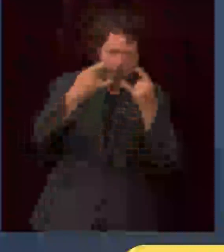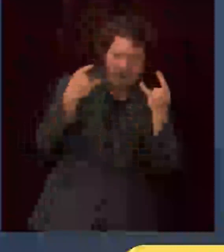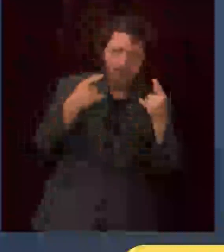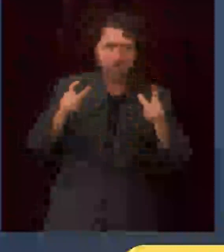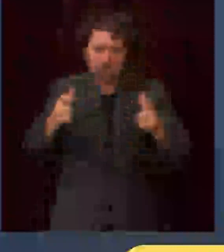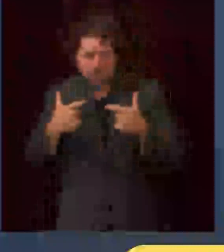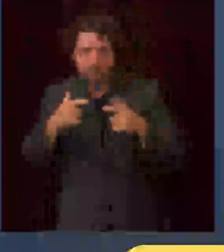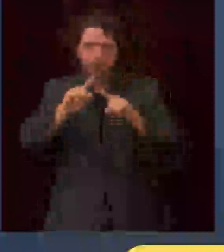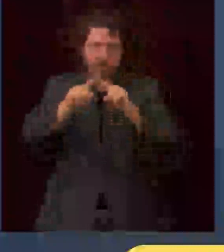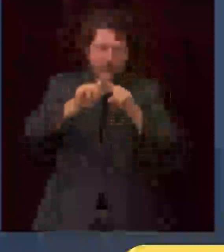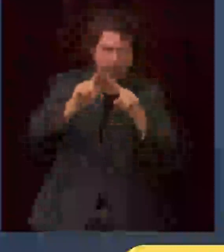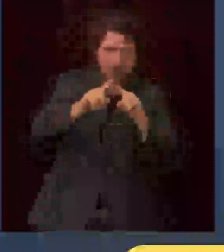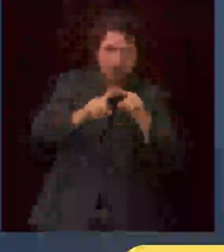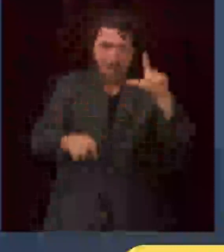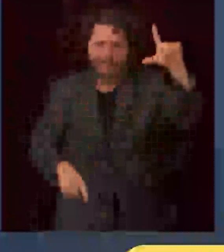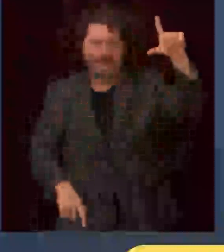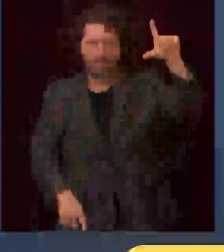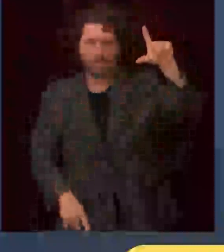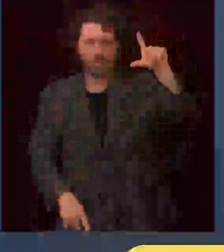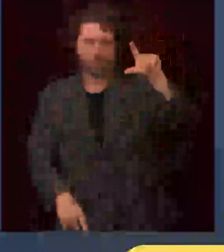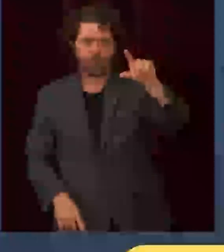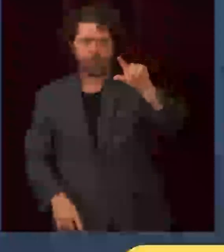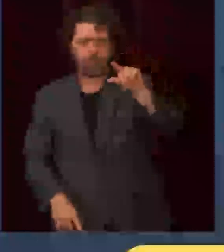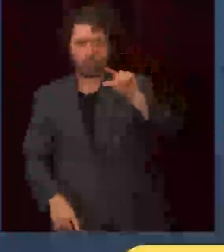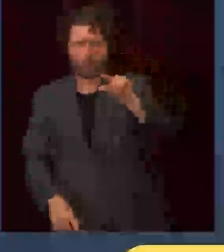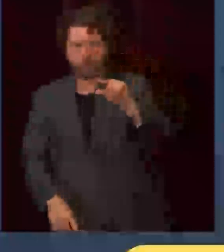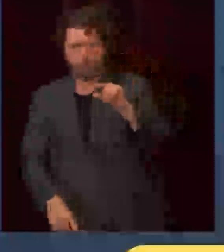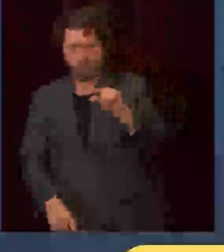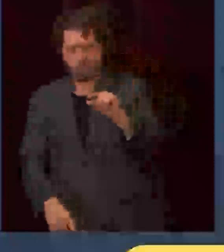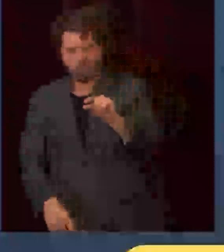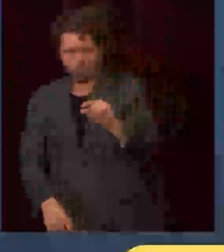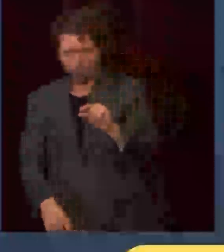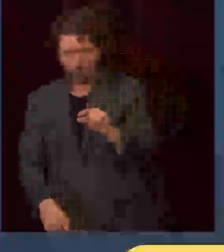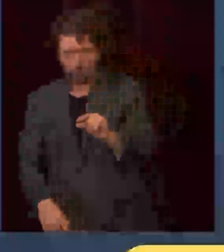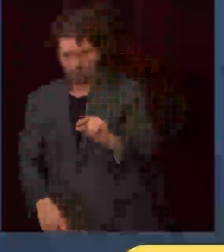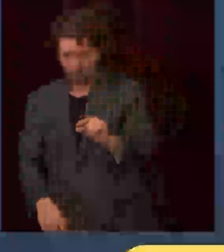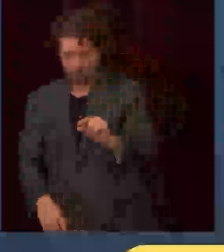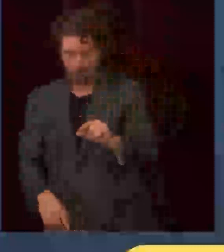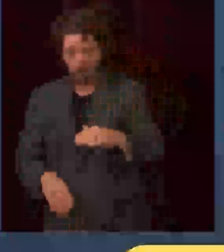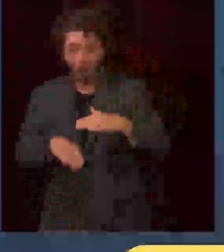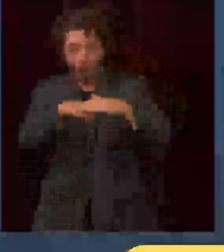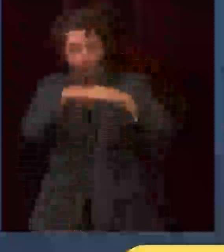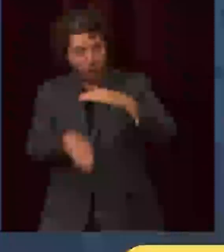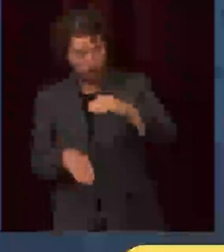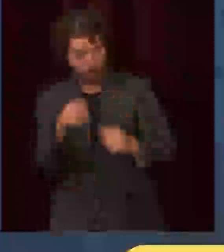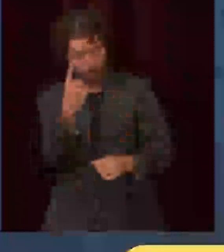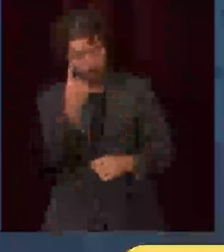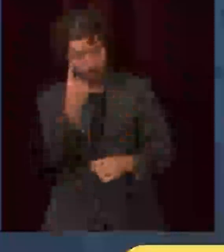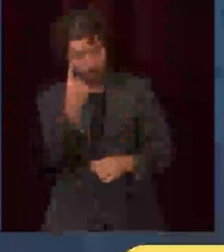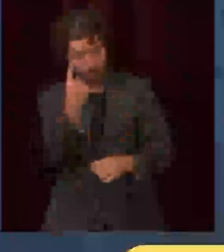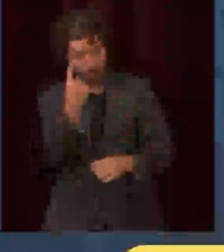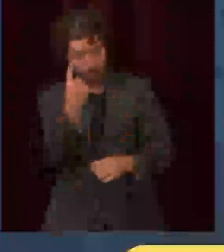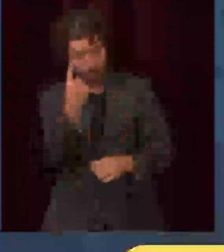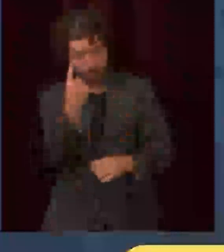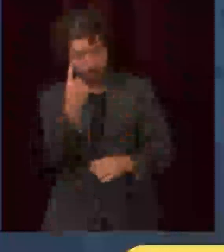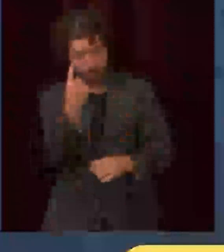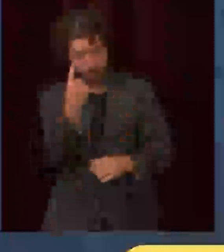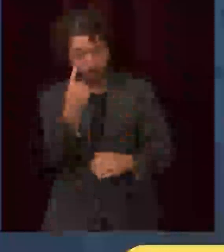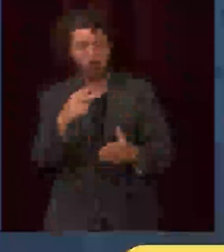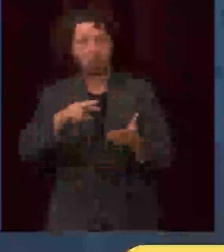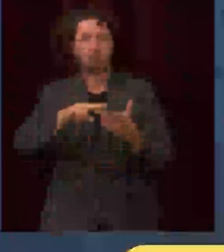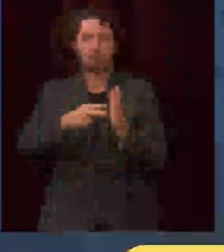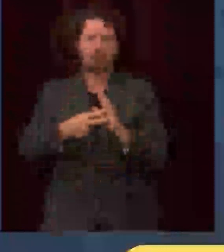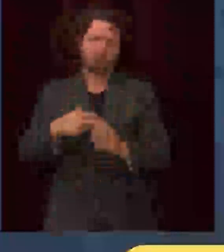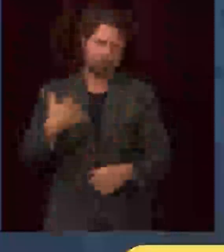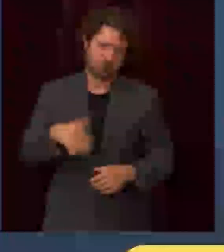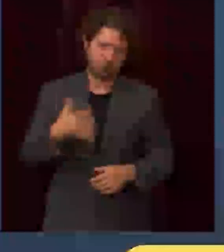that number down below 1, it means the total infections will decline over time. If it stays over 1, the number